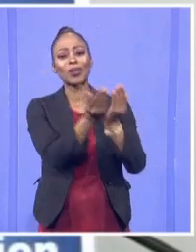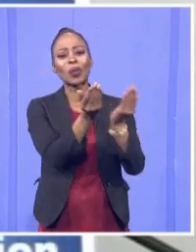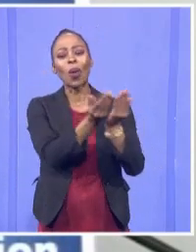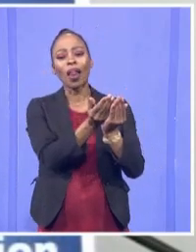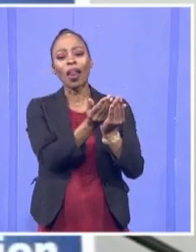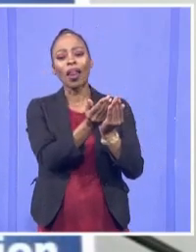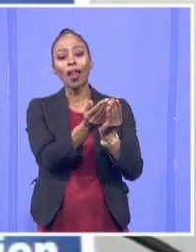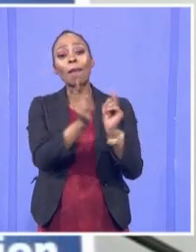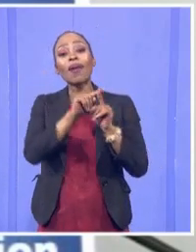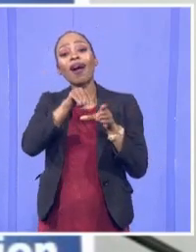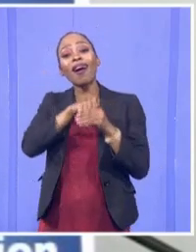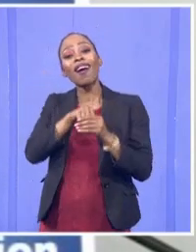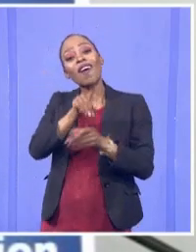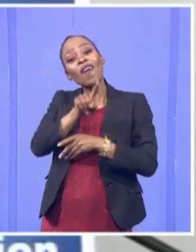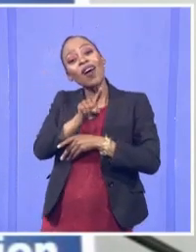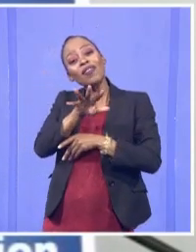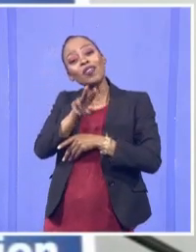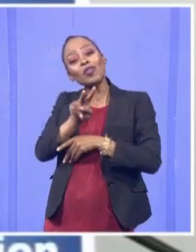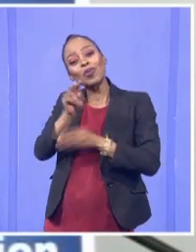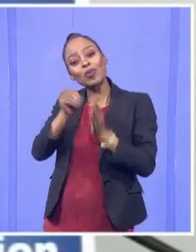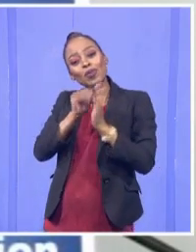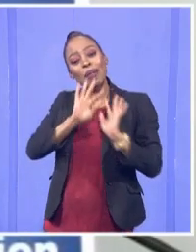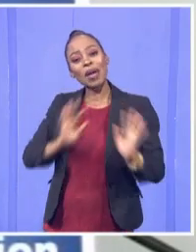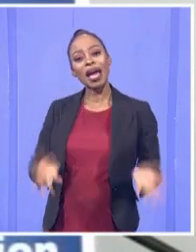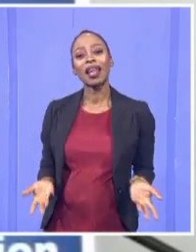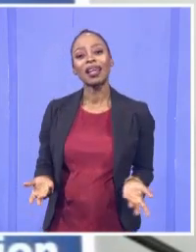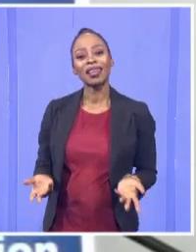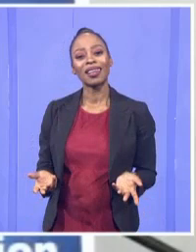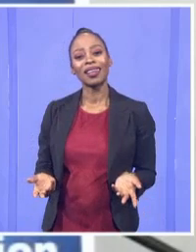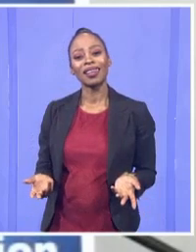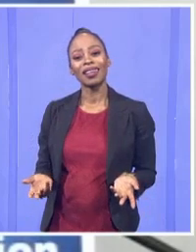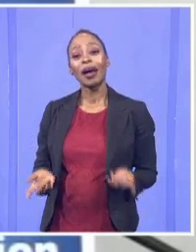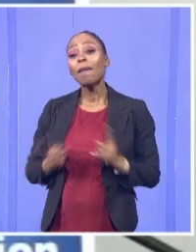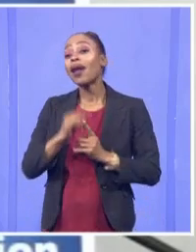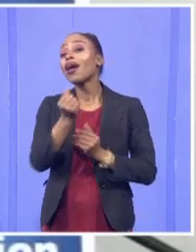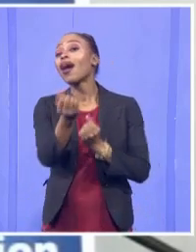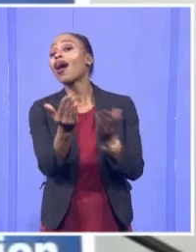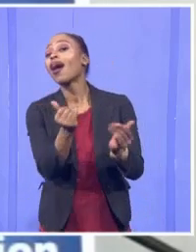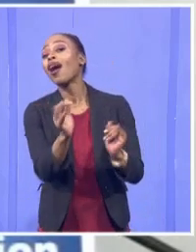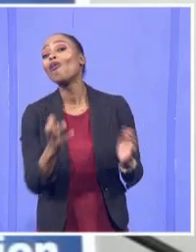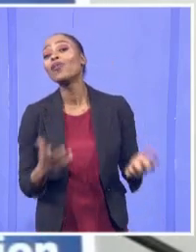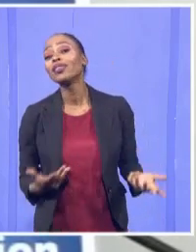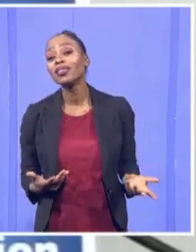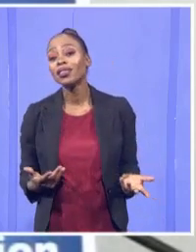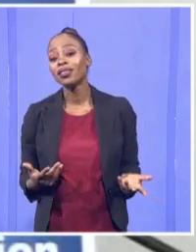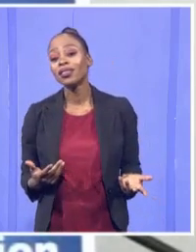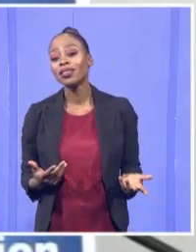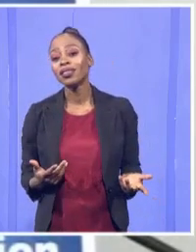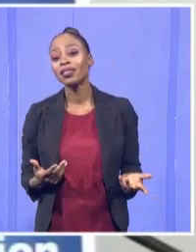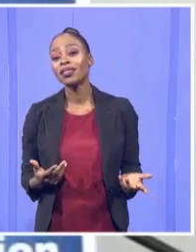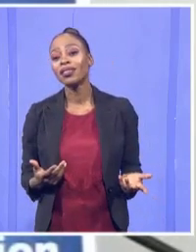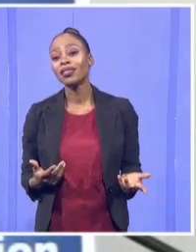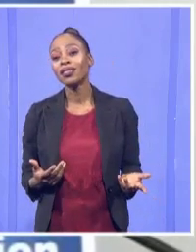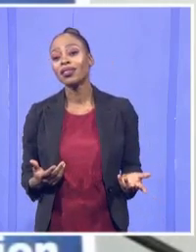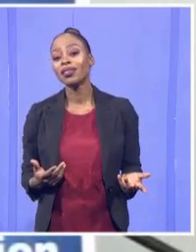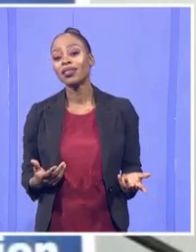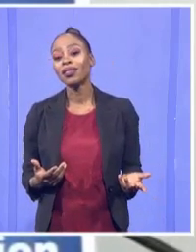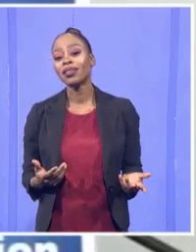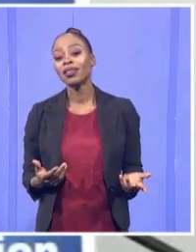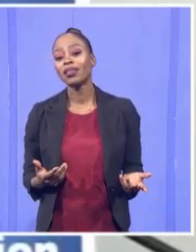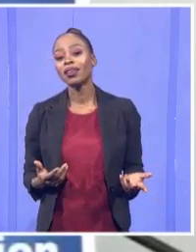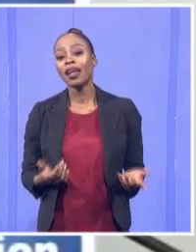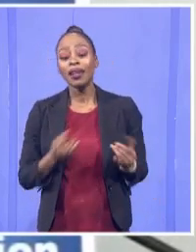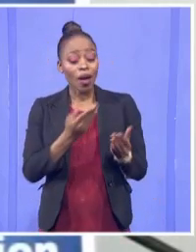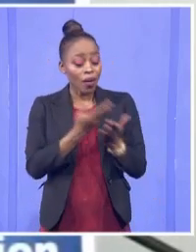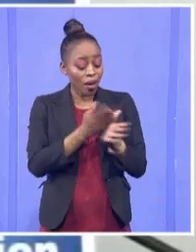And they can only take 152 learners. But check how many applications they've received. With the capacity